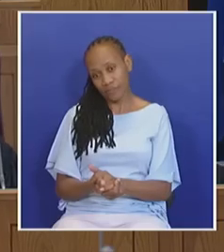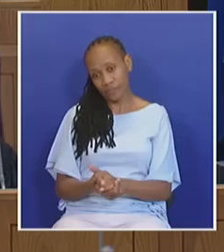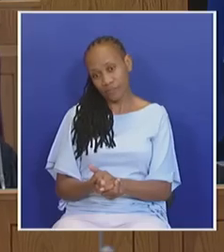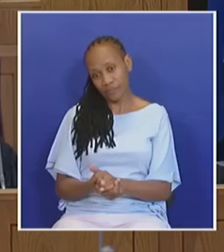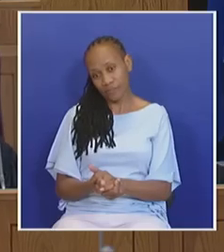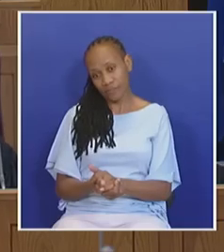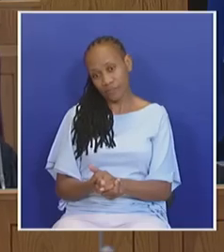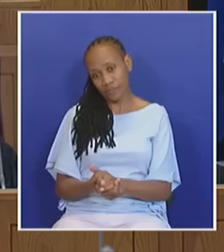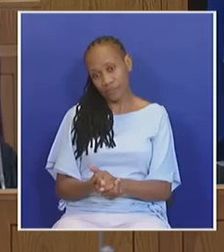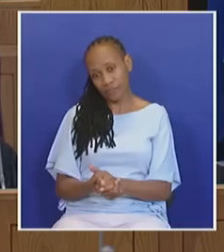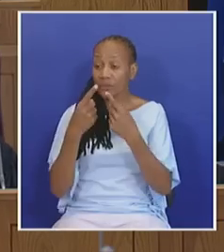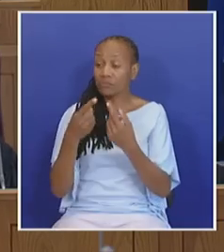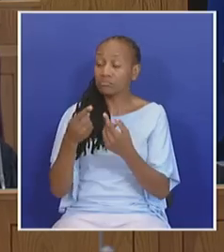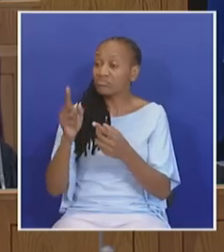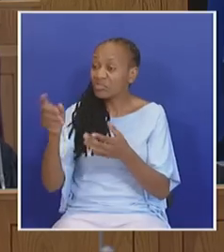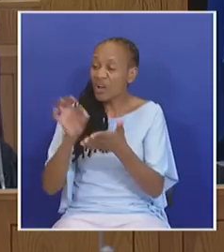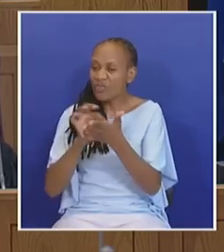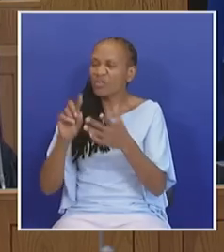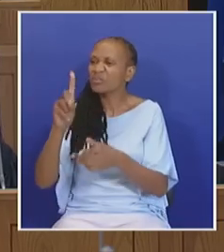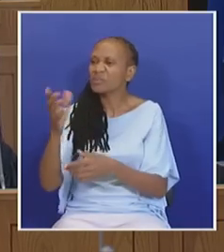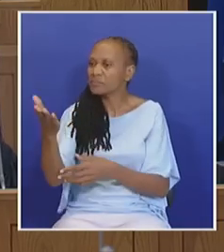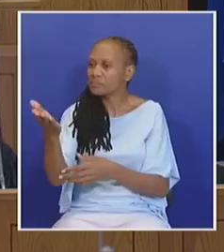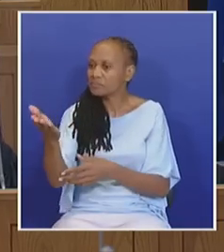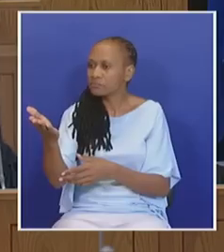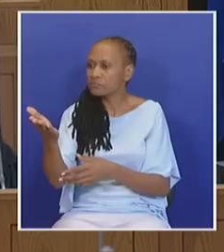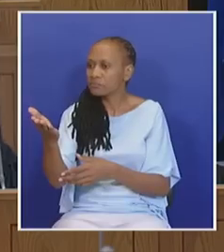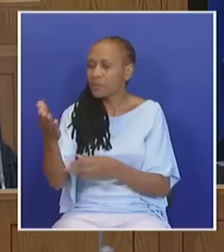how you have voted, Honorable Hatton?